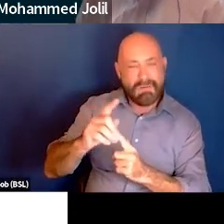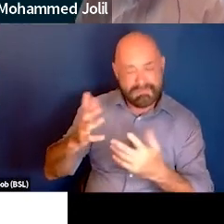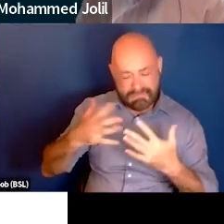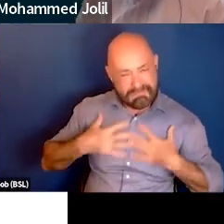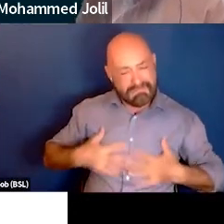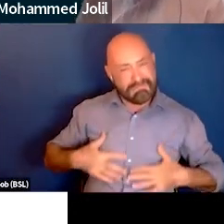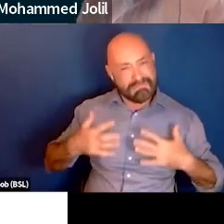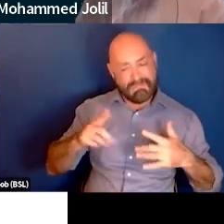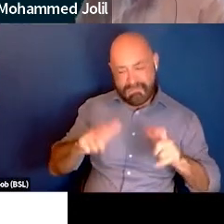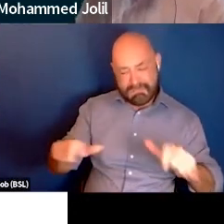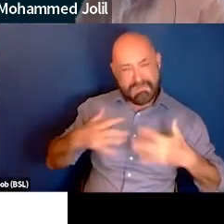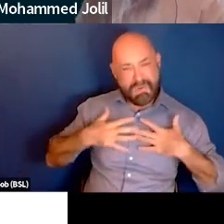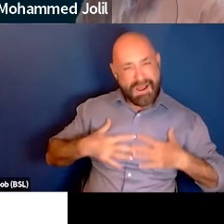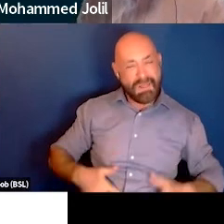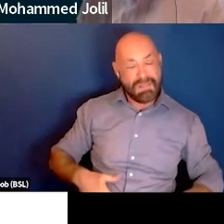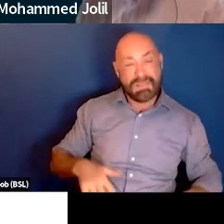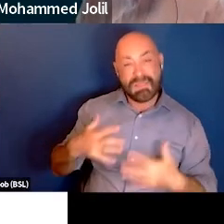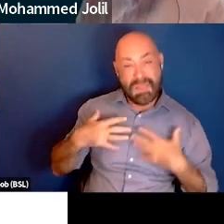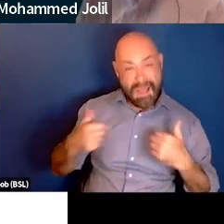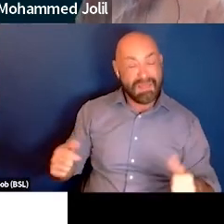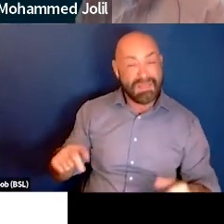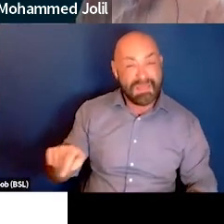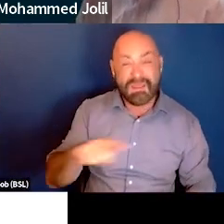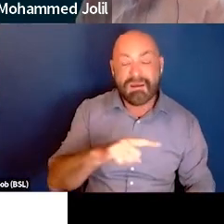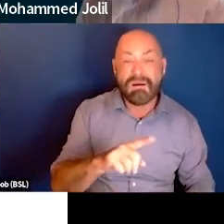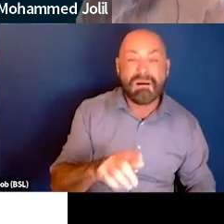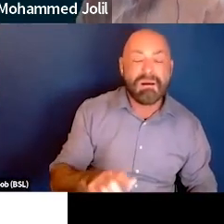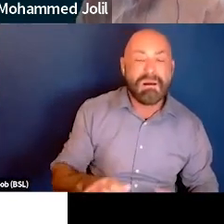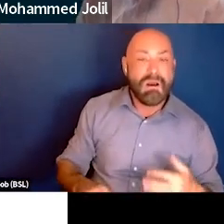And some of the voluntary sector organisations, some of the